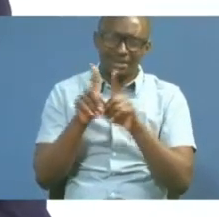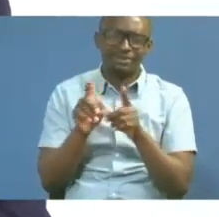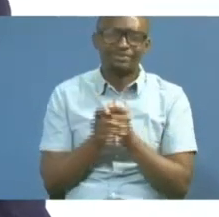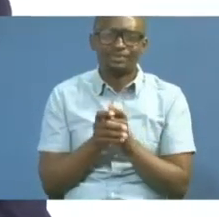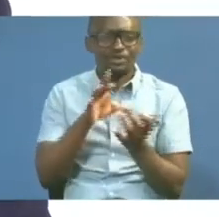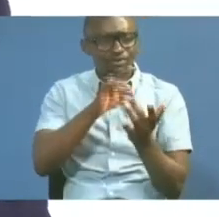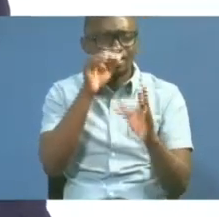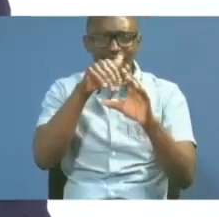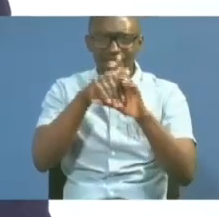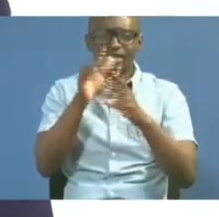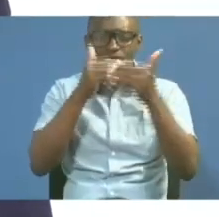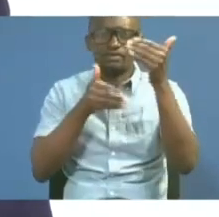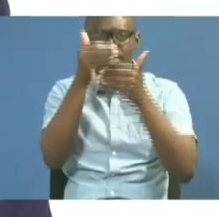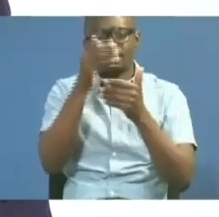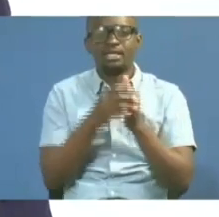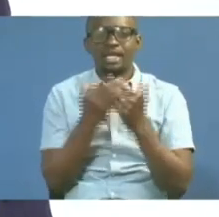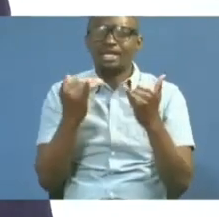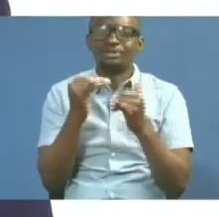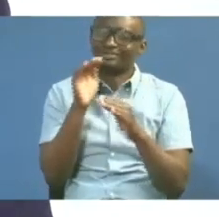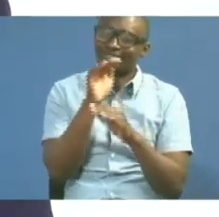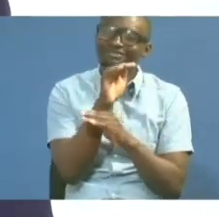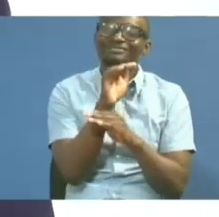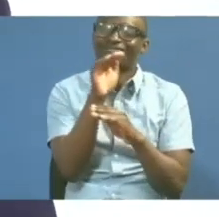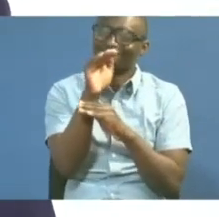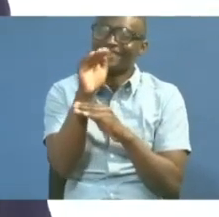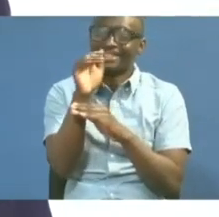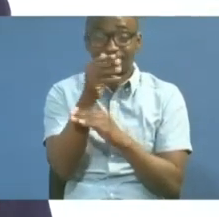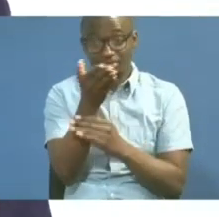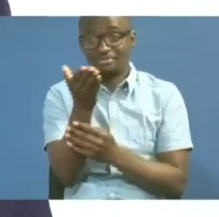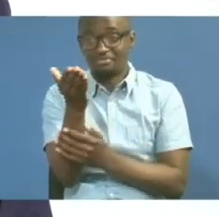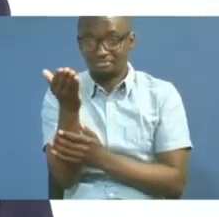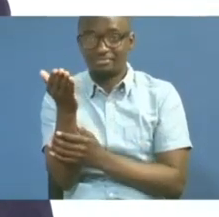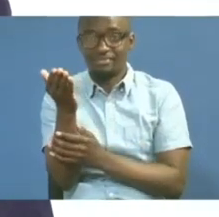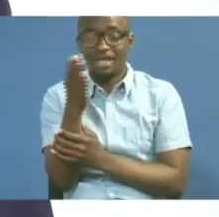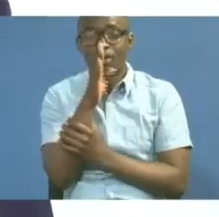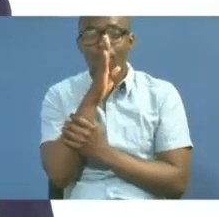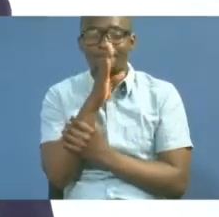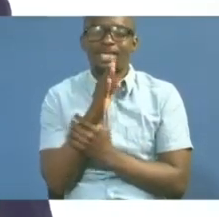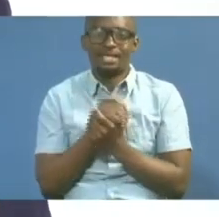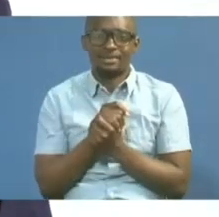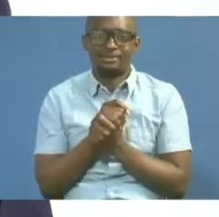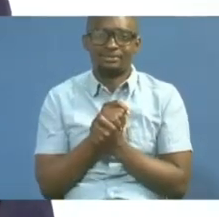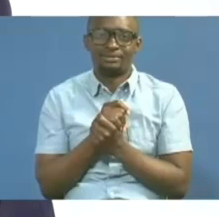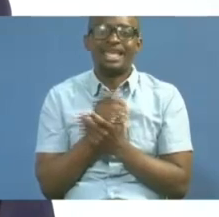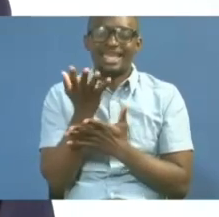interest-based, that you'll find within the university. So what I am urging you students is to